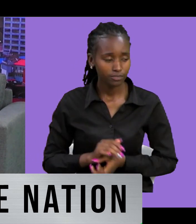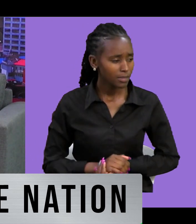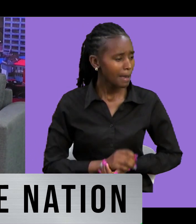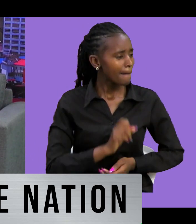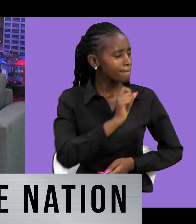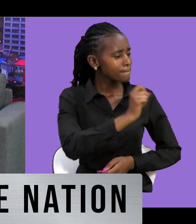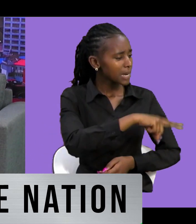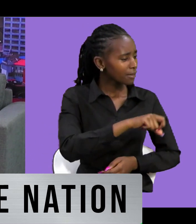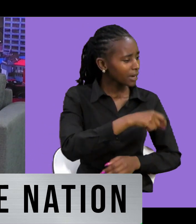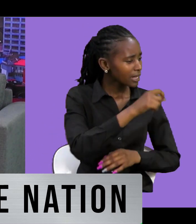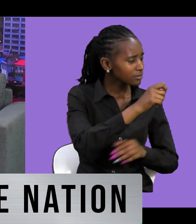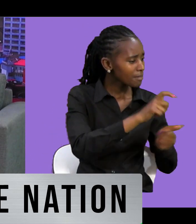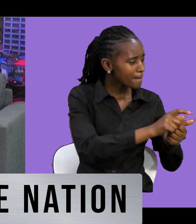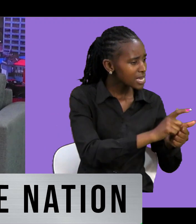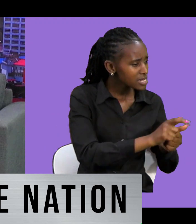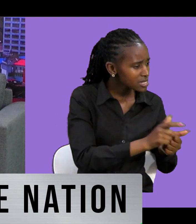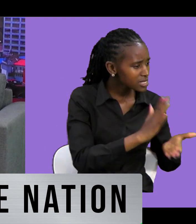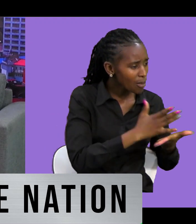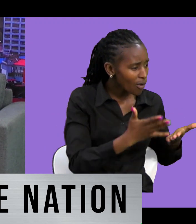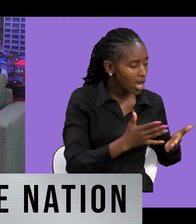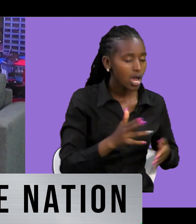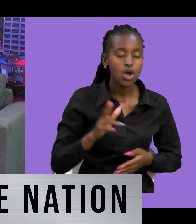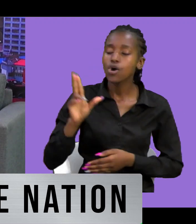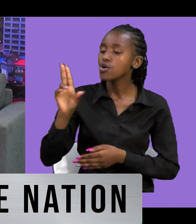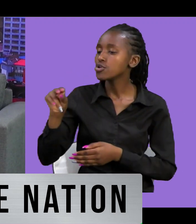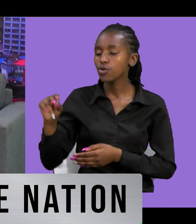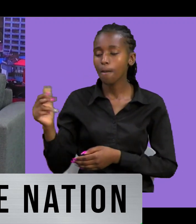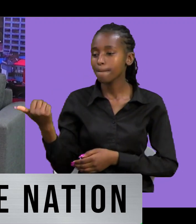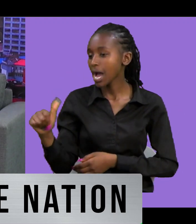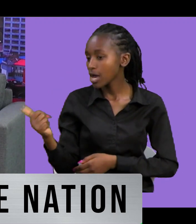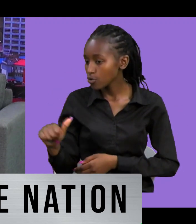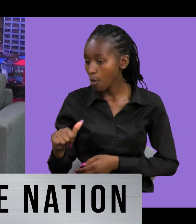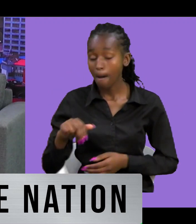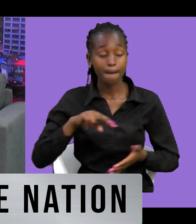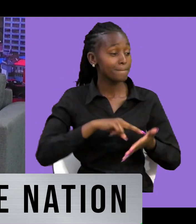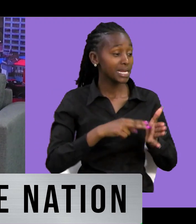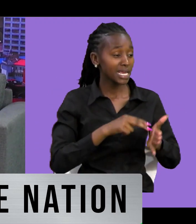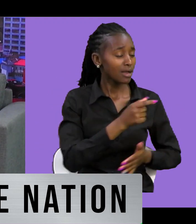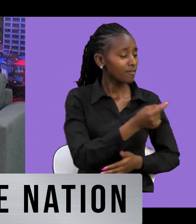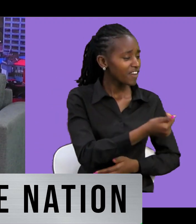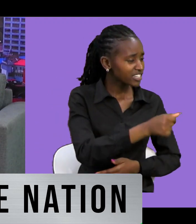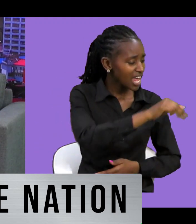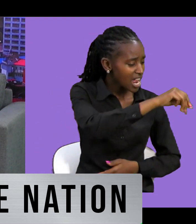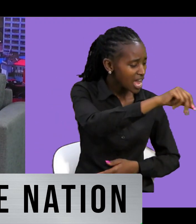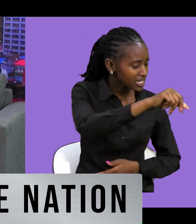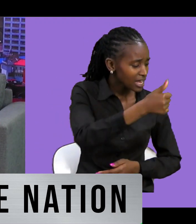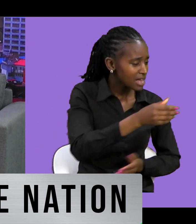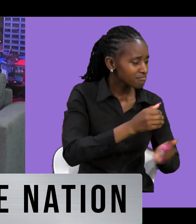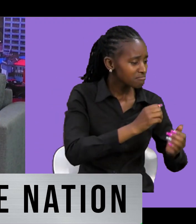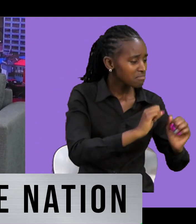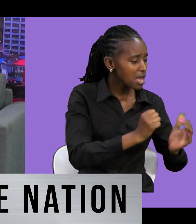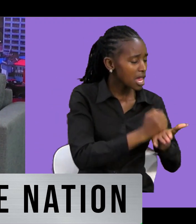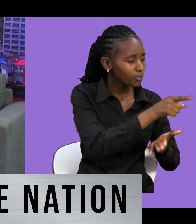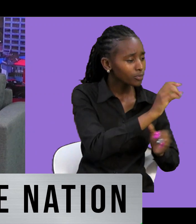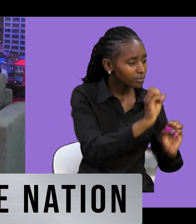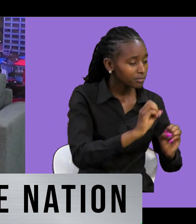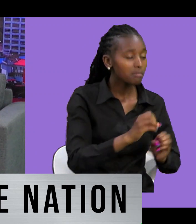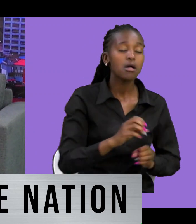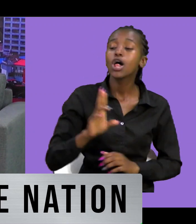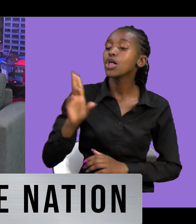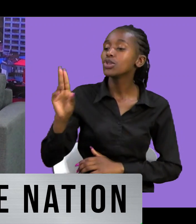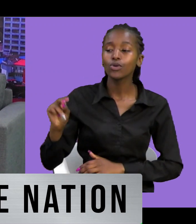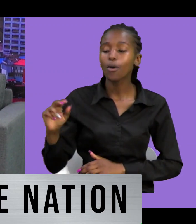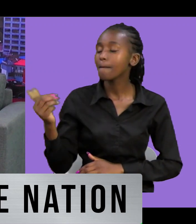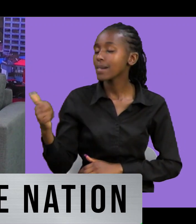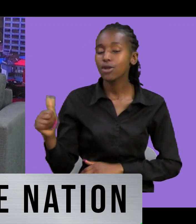don't have a shamba? No. Okay, so fertilizer haijakusaidia mahali. Haijanisaidia bado. I want to imagine